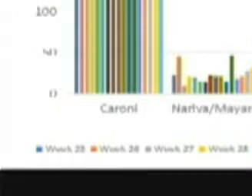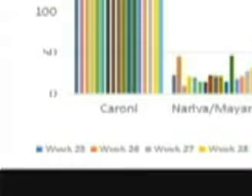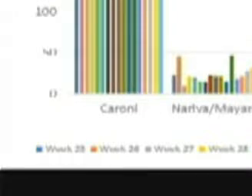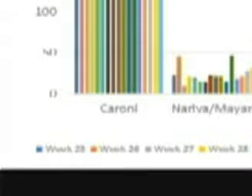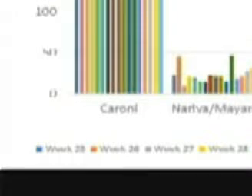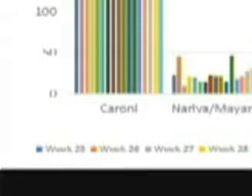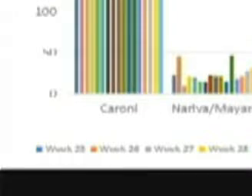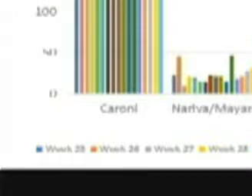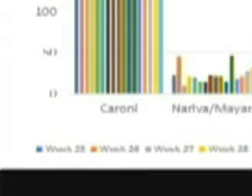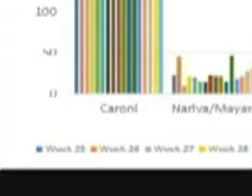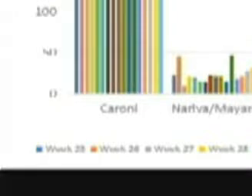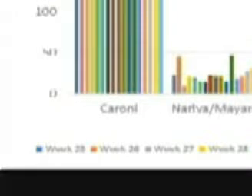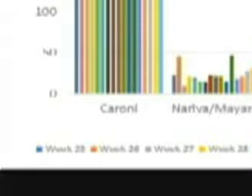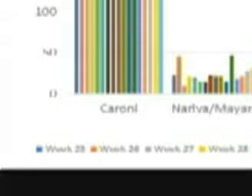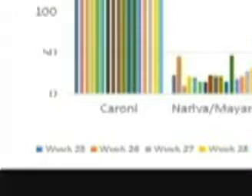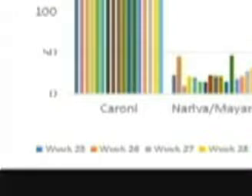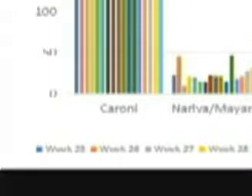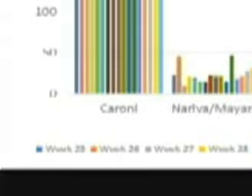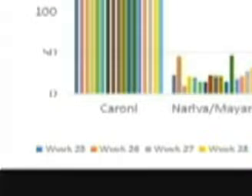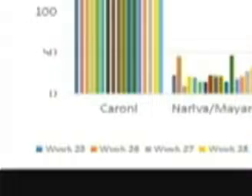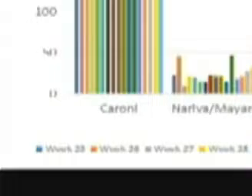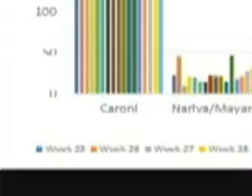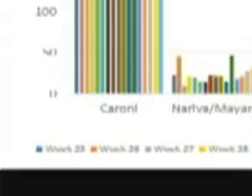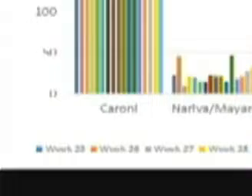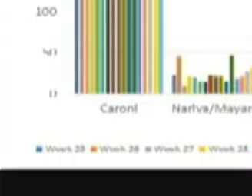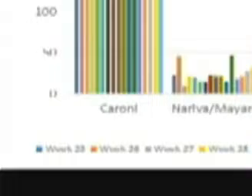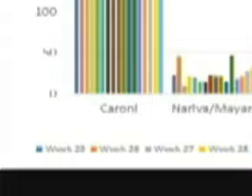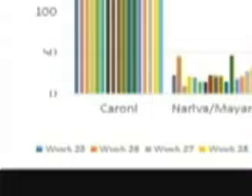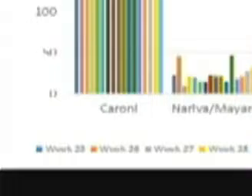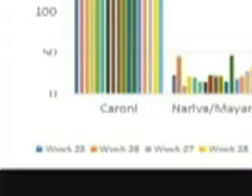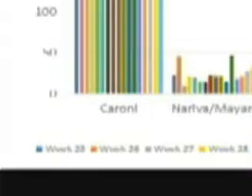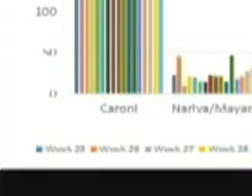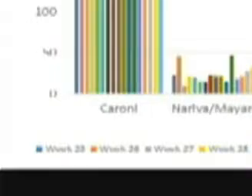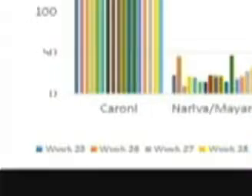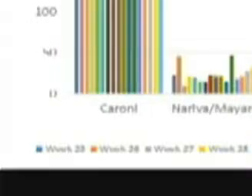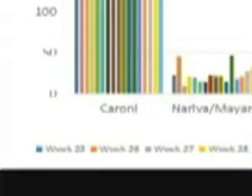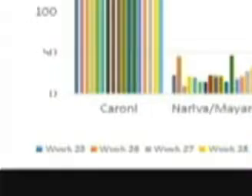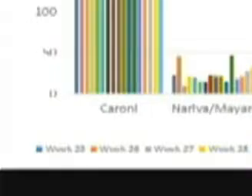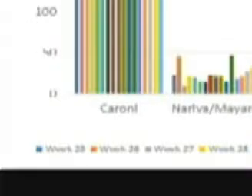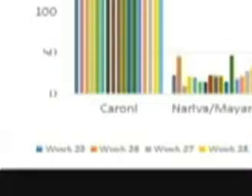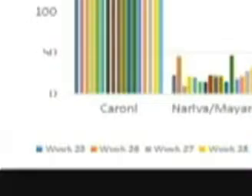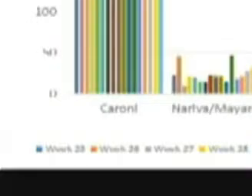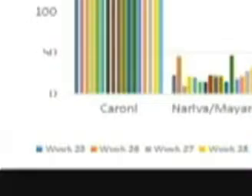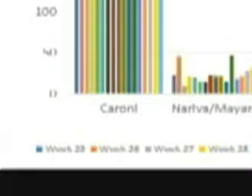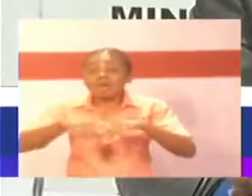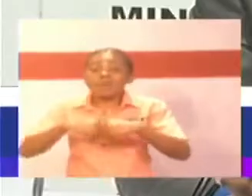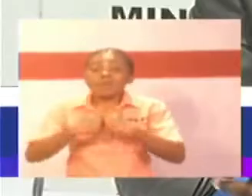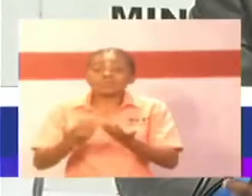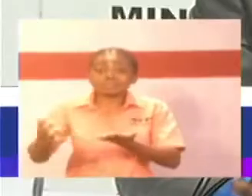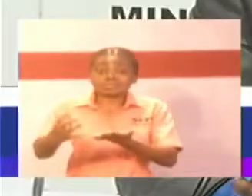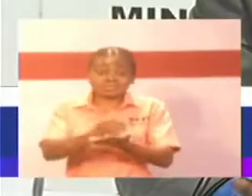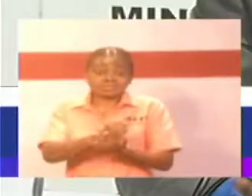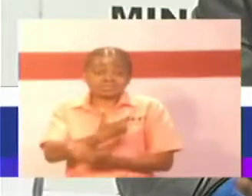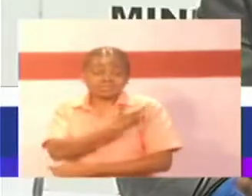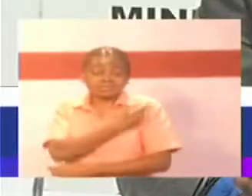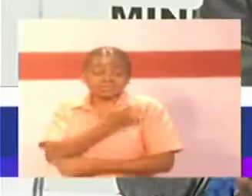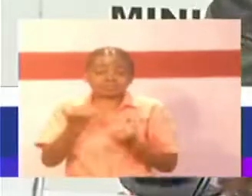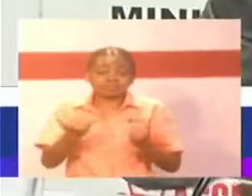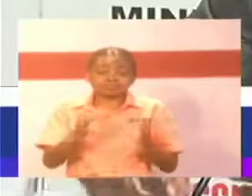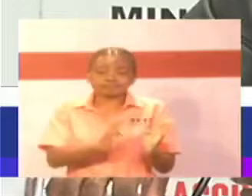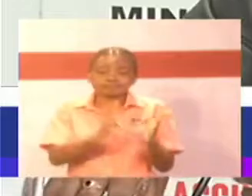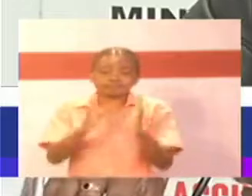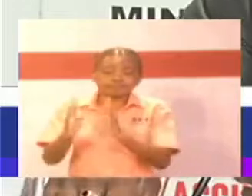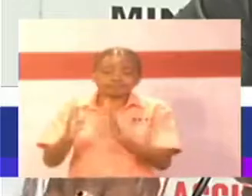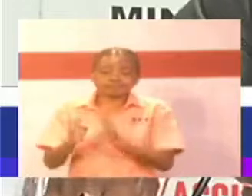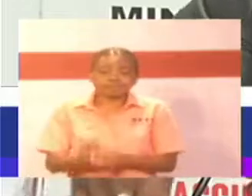of ourselves and those around us by making use of the available vaccinations. With that, I turn you back over to